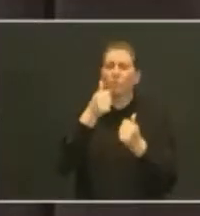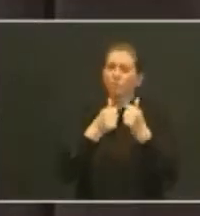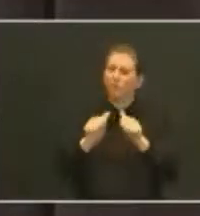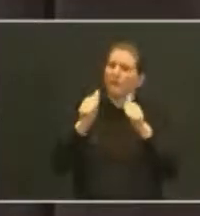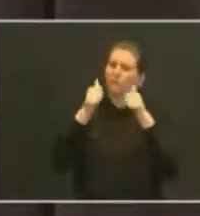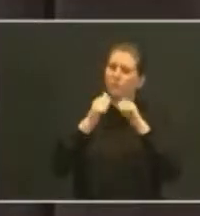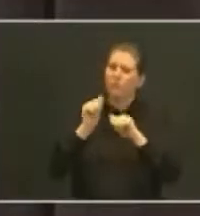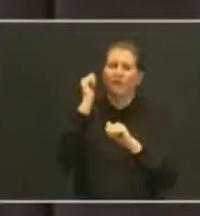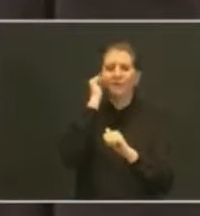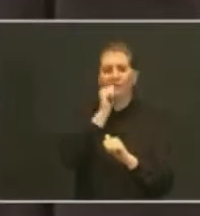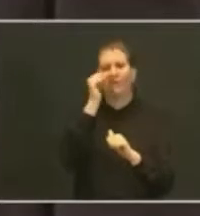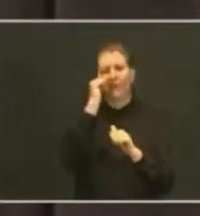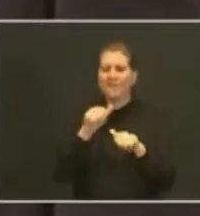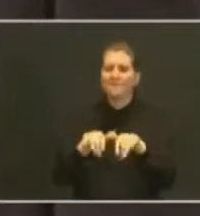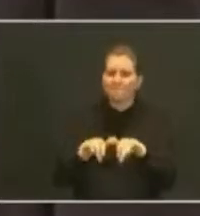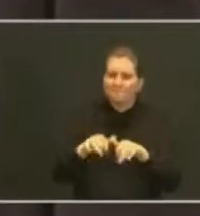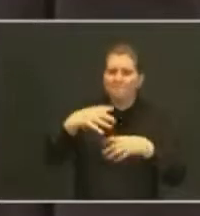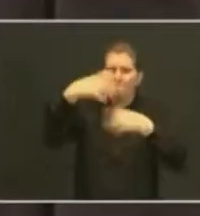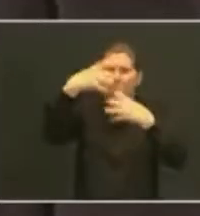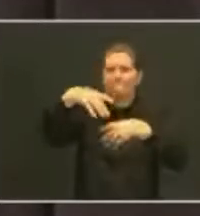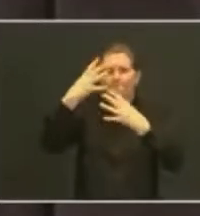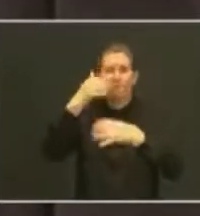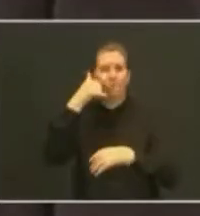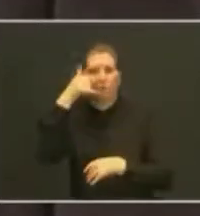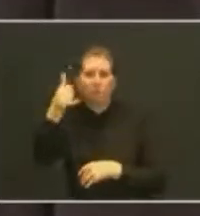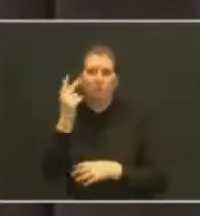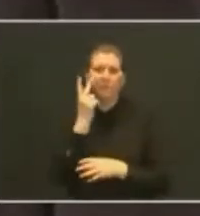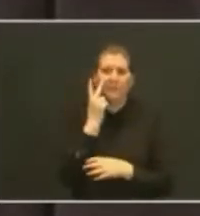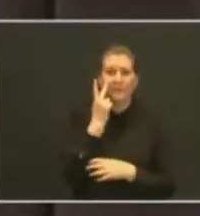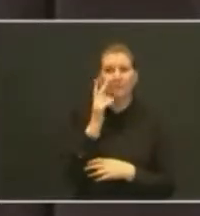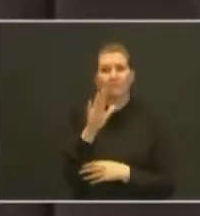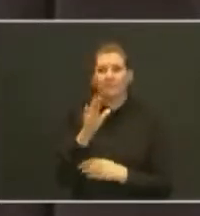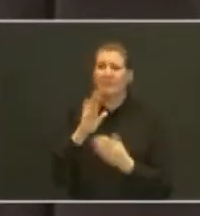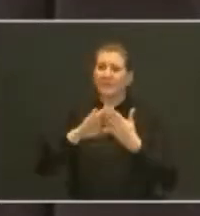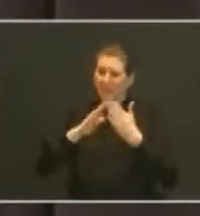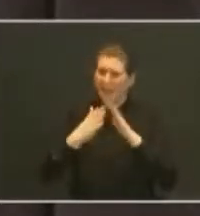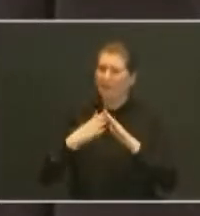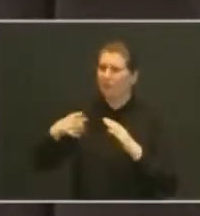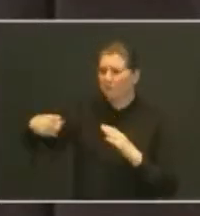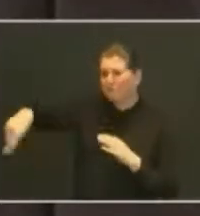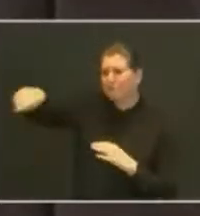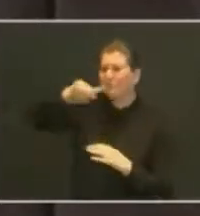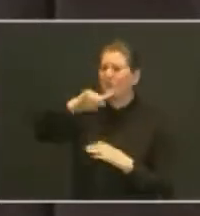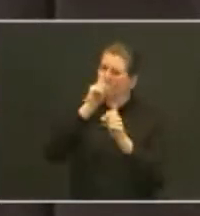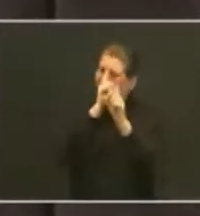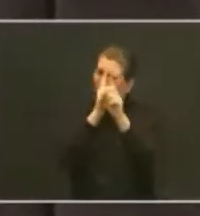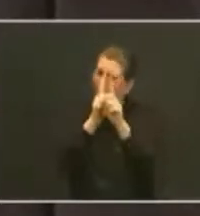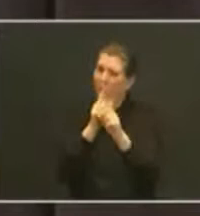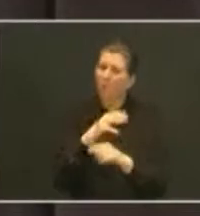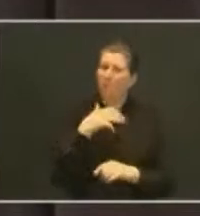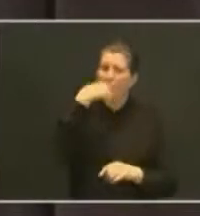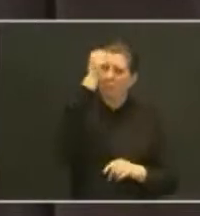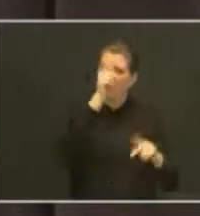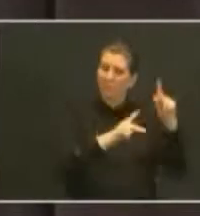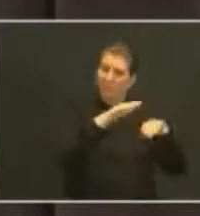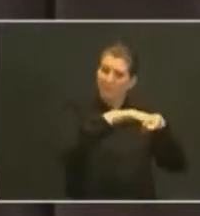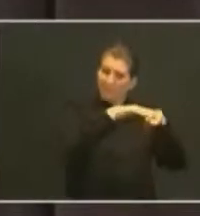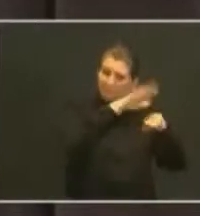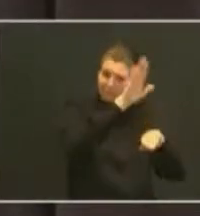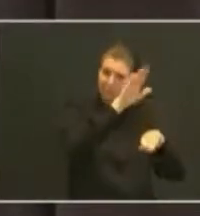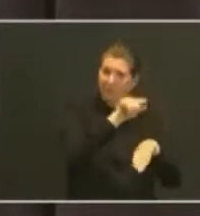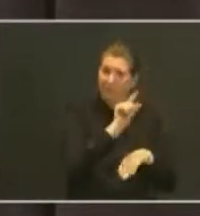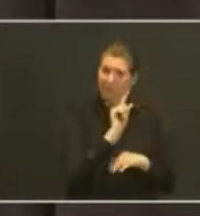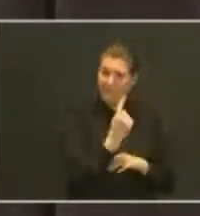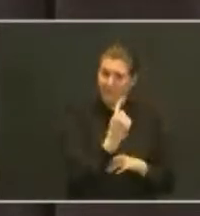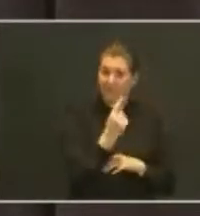Many of the cities and towns are focusing on their oldest adults first. So if you are in the 65